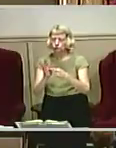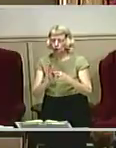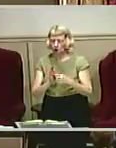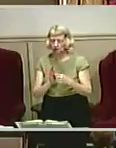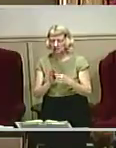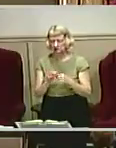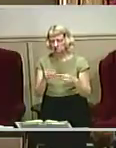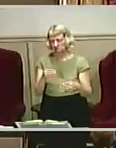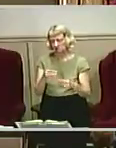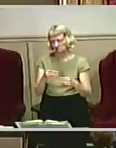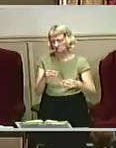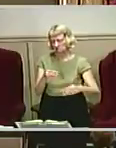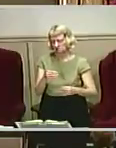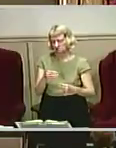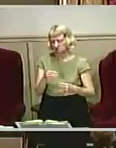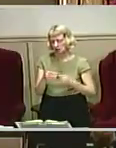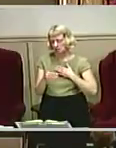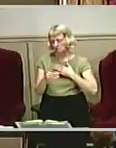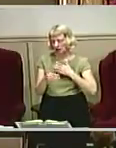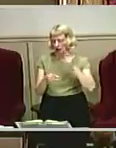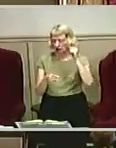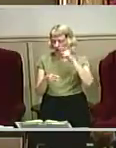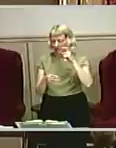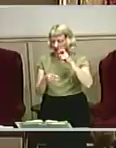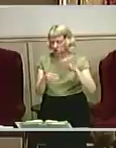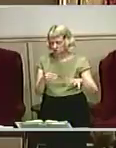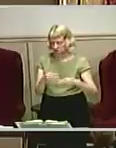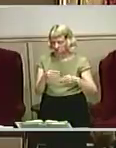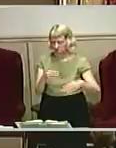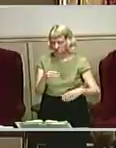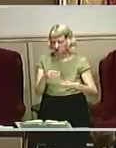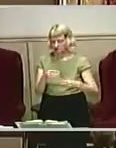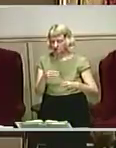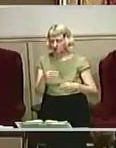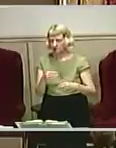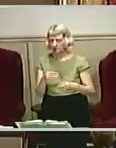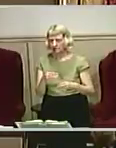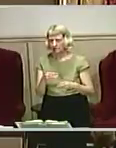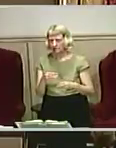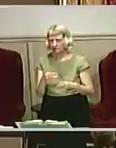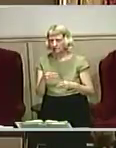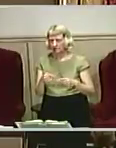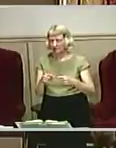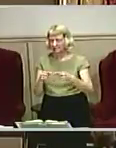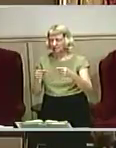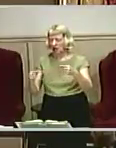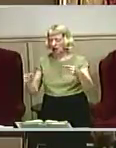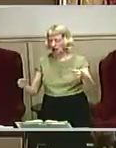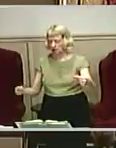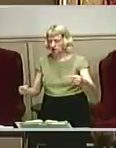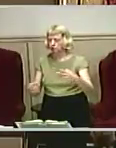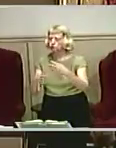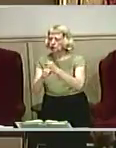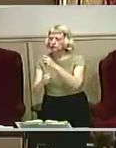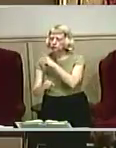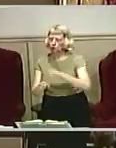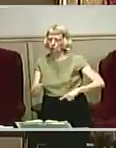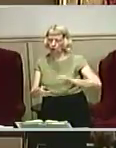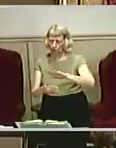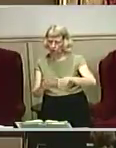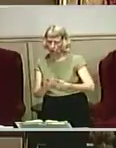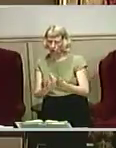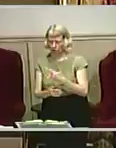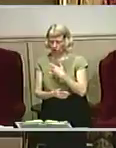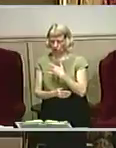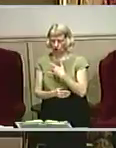I'm going to add on a little bit of Chaz wisdom onto God wisdom, which takes it totally the opposite direction. But trust in the Lord with all thine